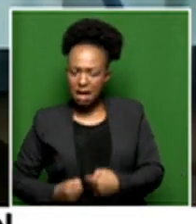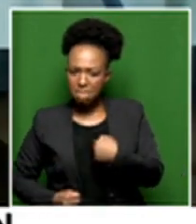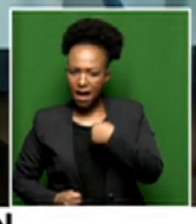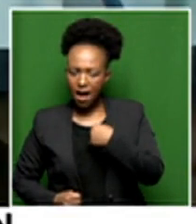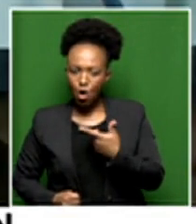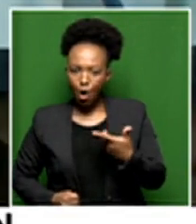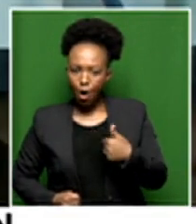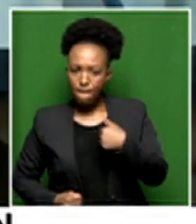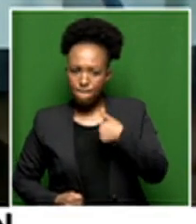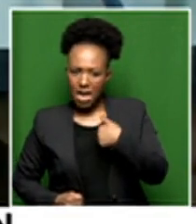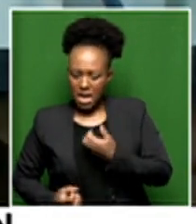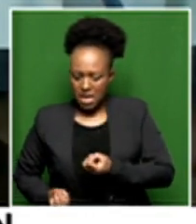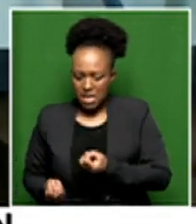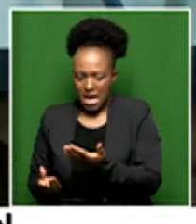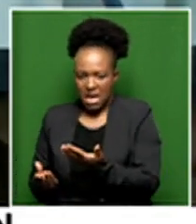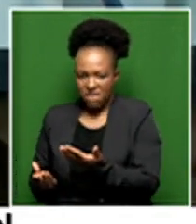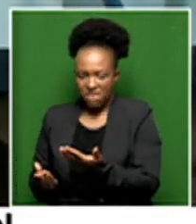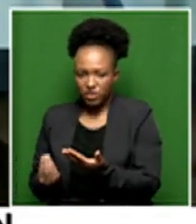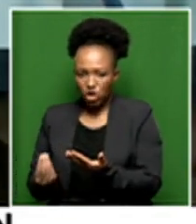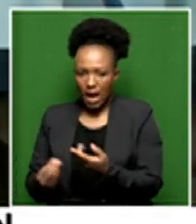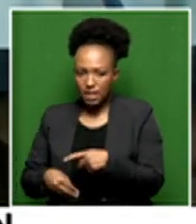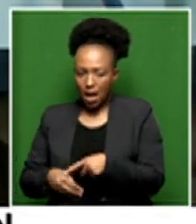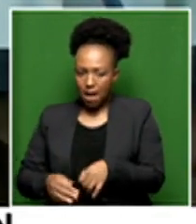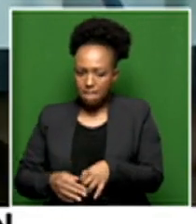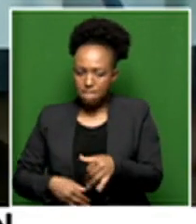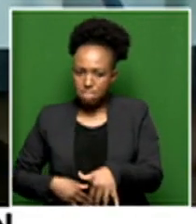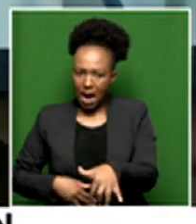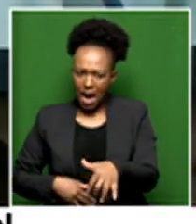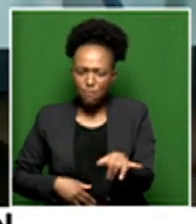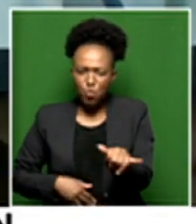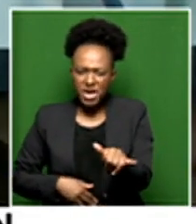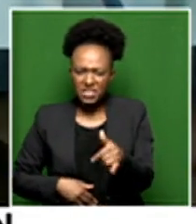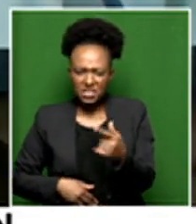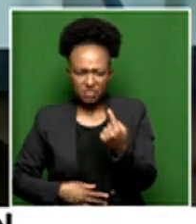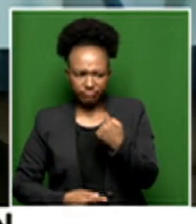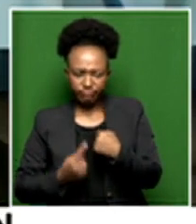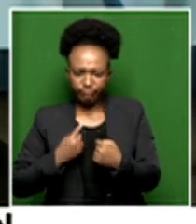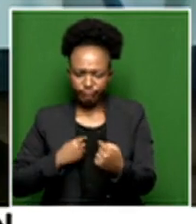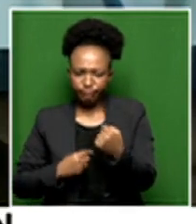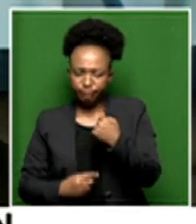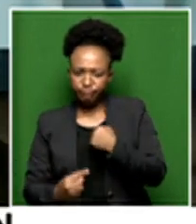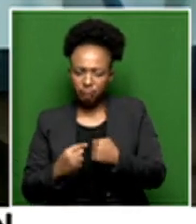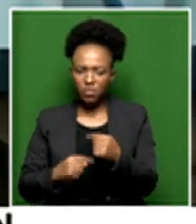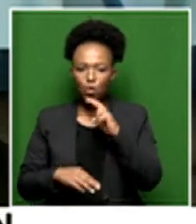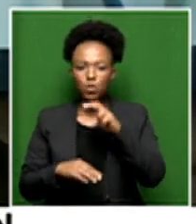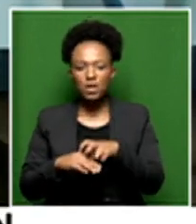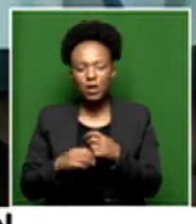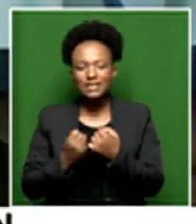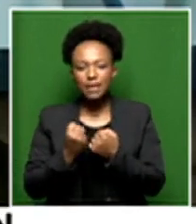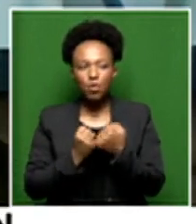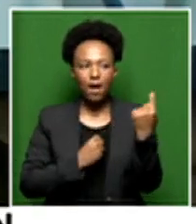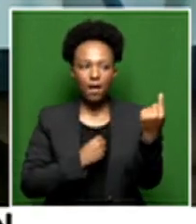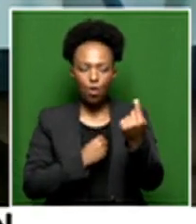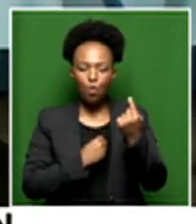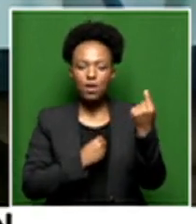me? And that creates a profound sense of isolation and really difficult for us to access support when we're isolated. And